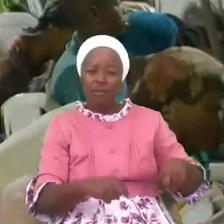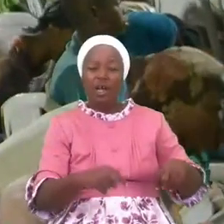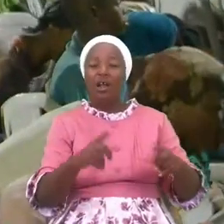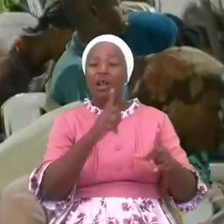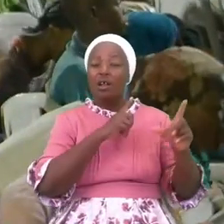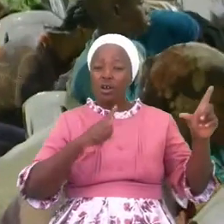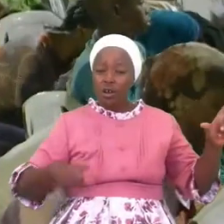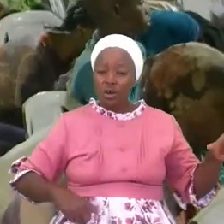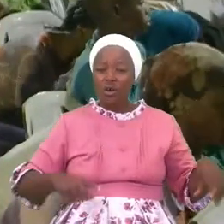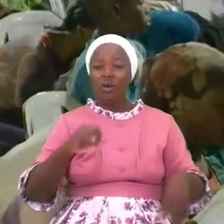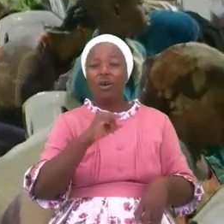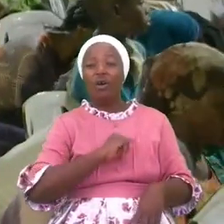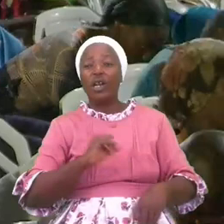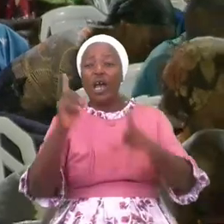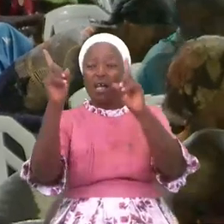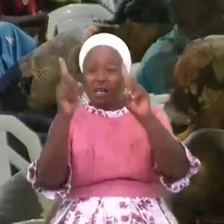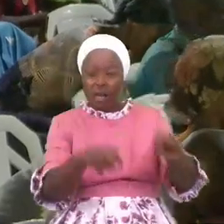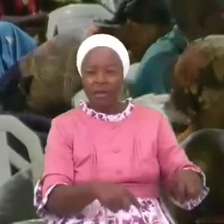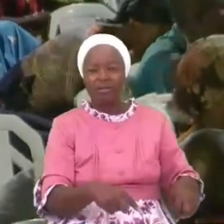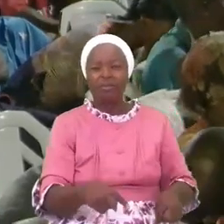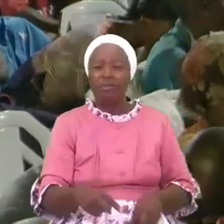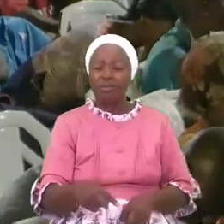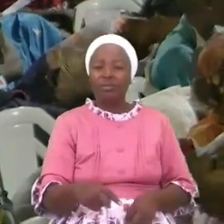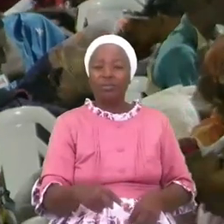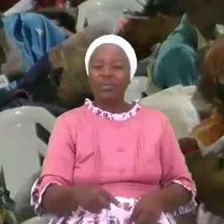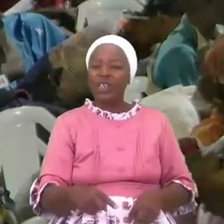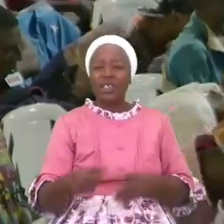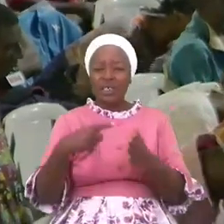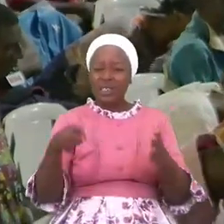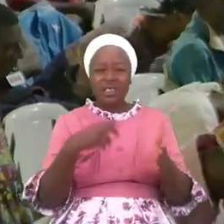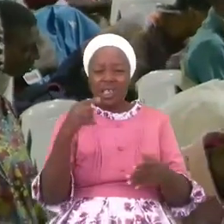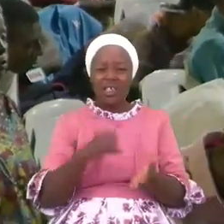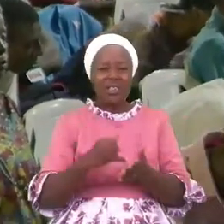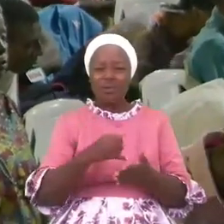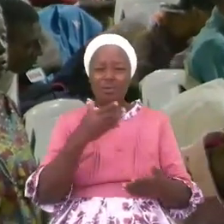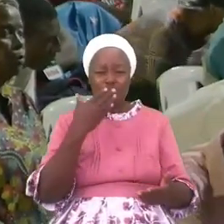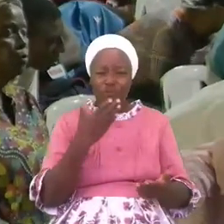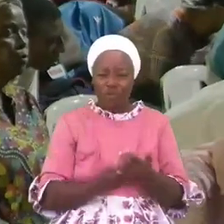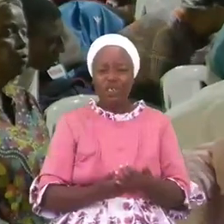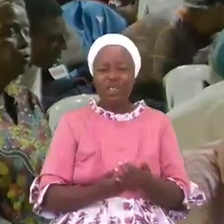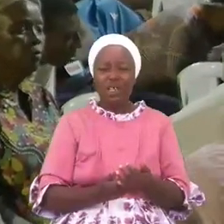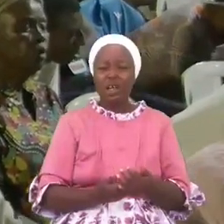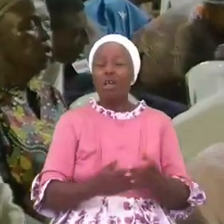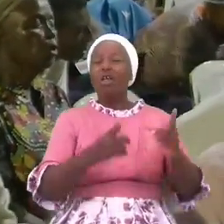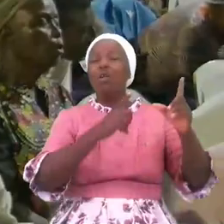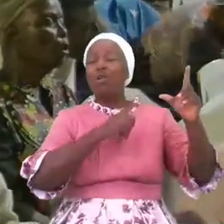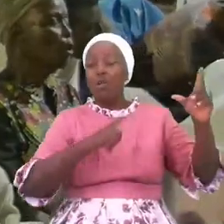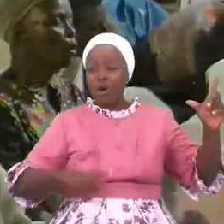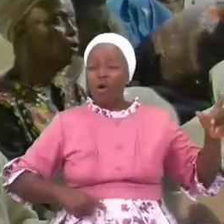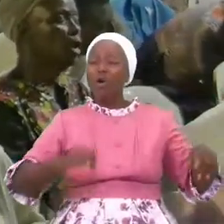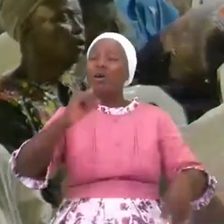the emphasis on I. Lord, I